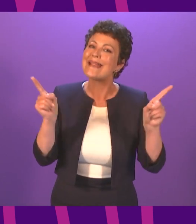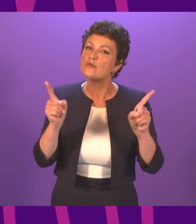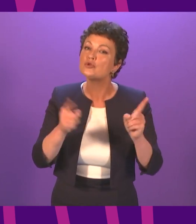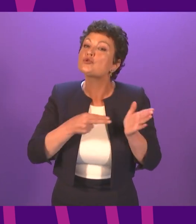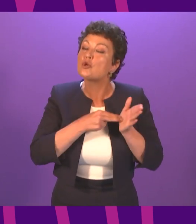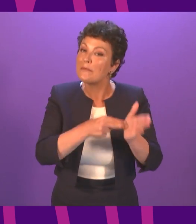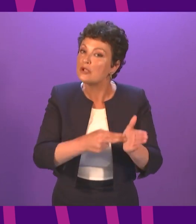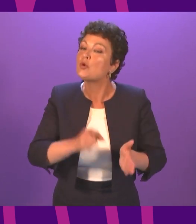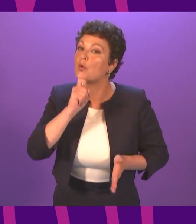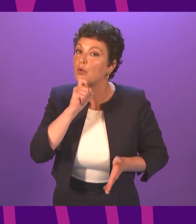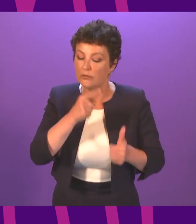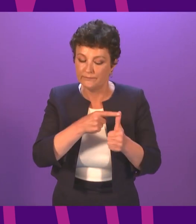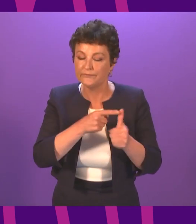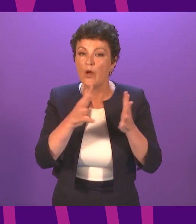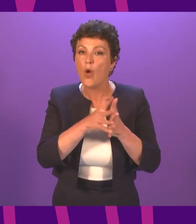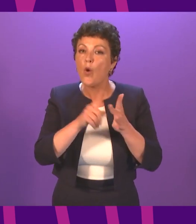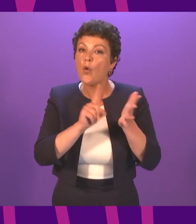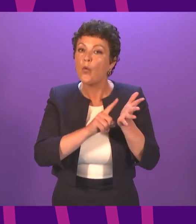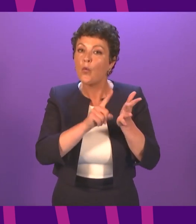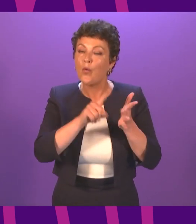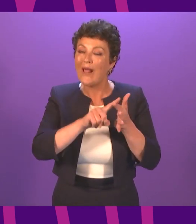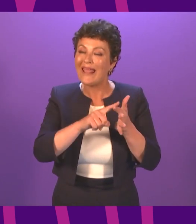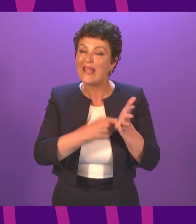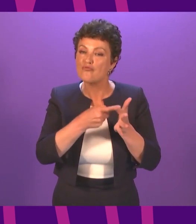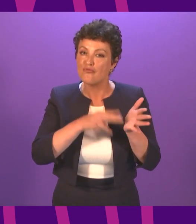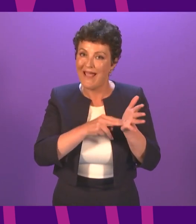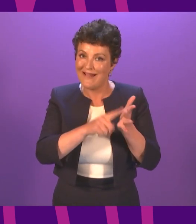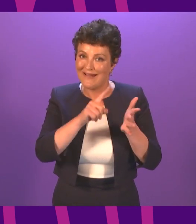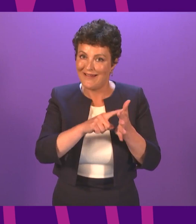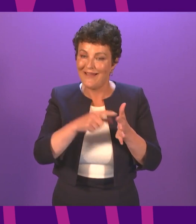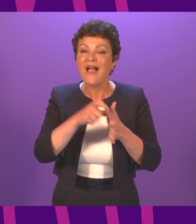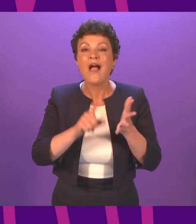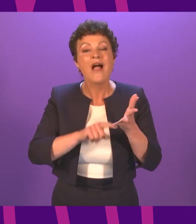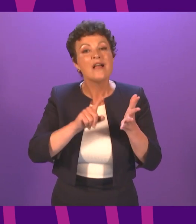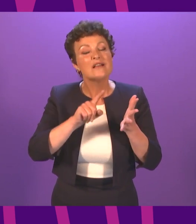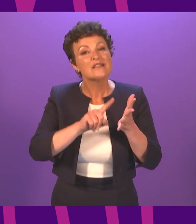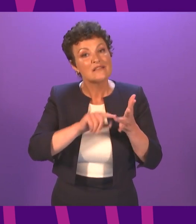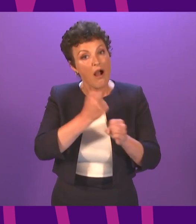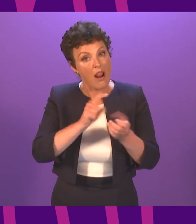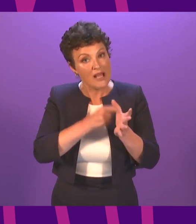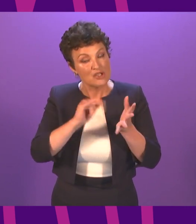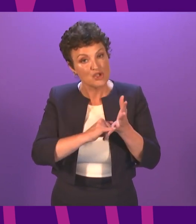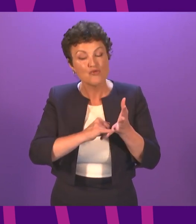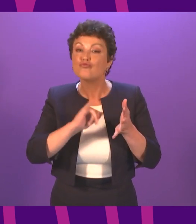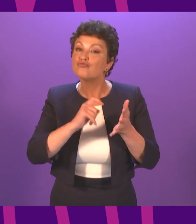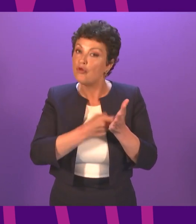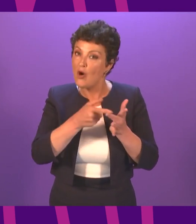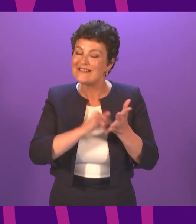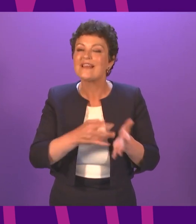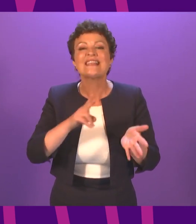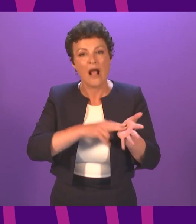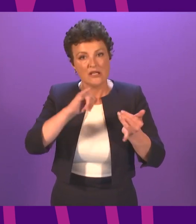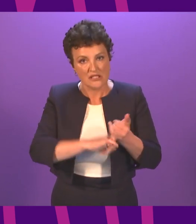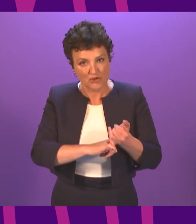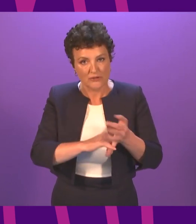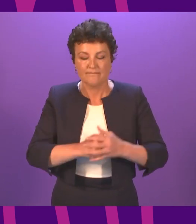The nominations are Willie Rennie, Douglas Ross and Nicola Sturgeon. I will ask each nominee to